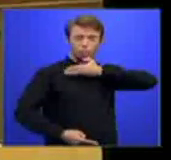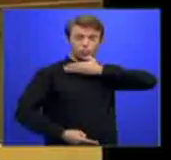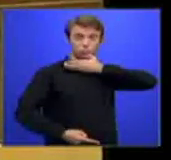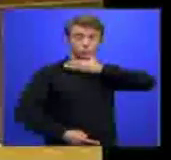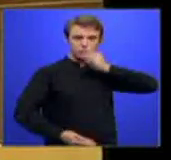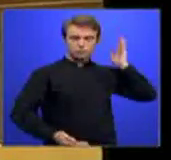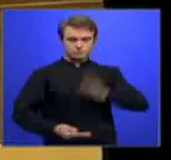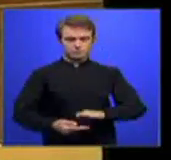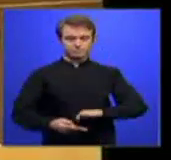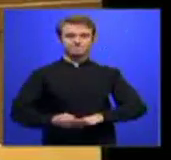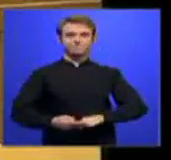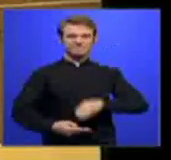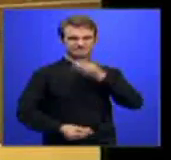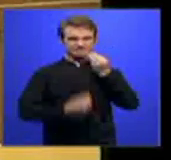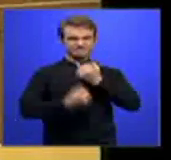obesity.